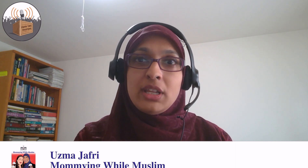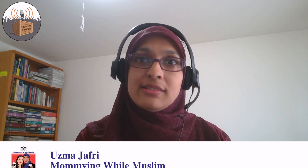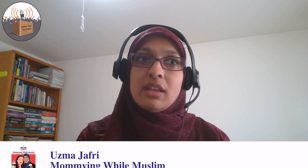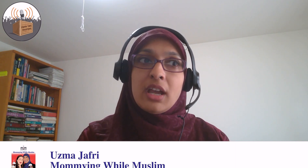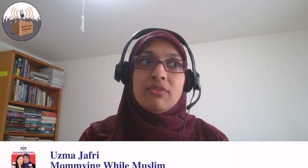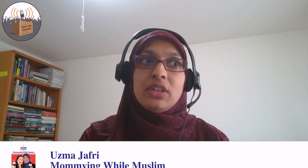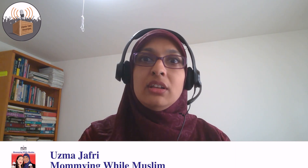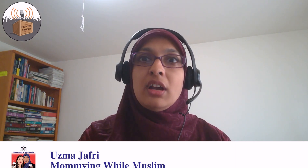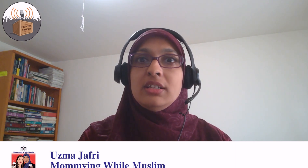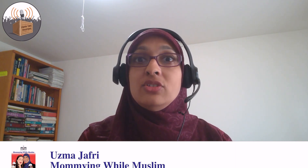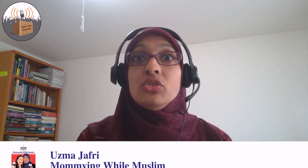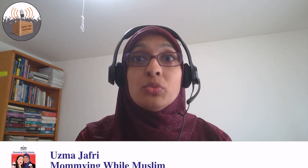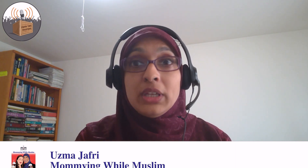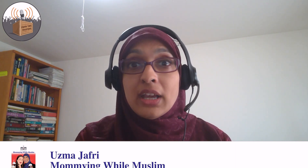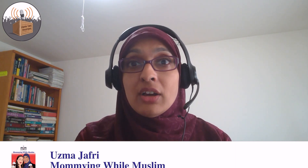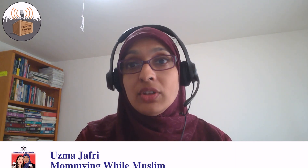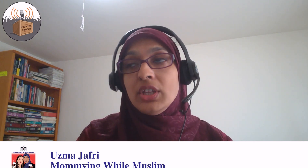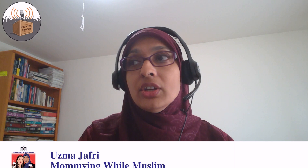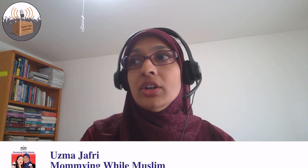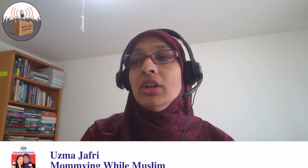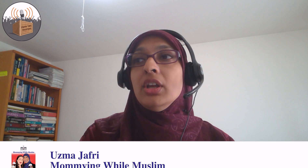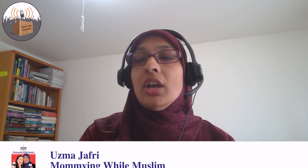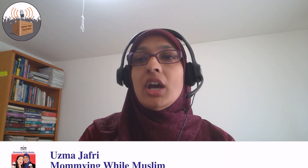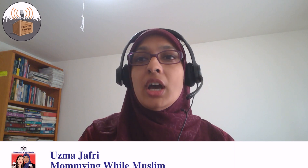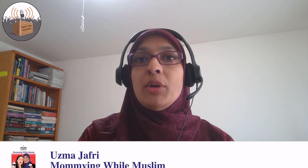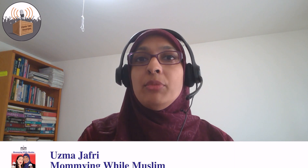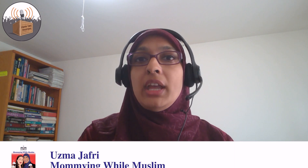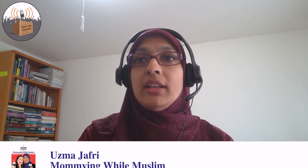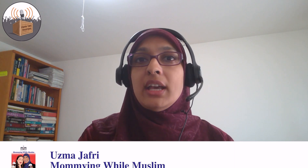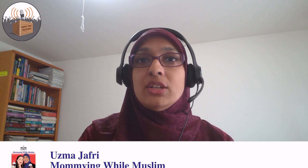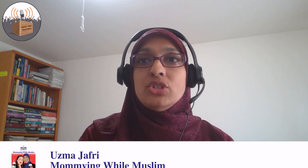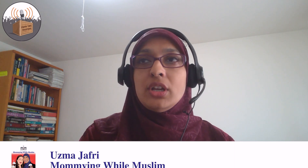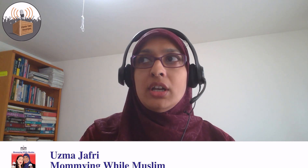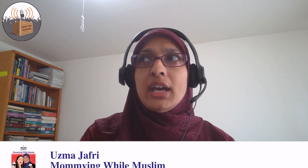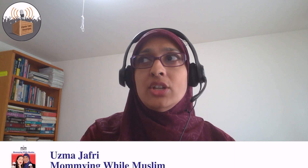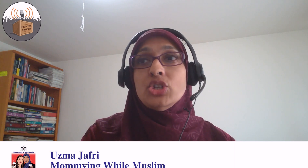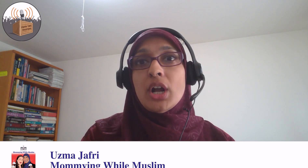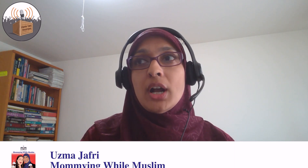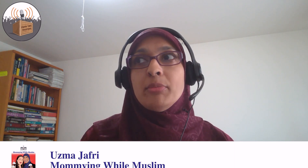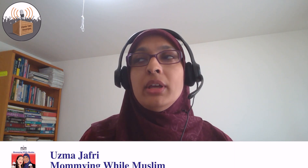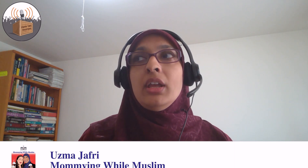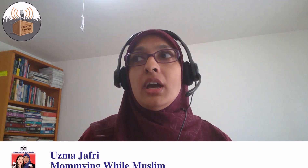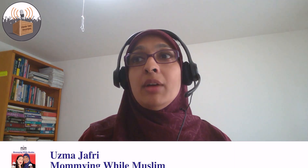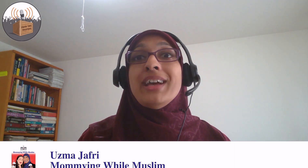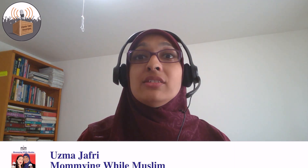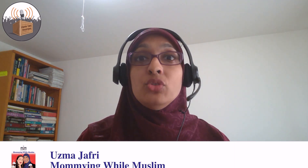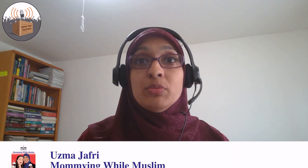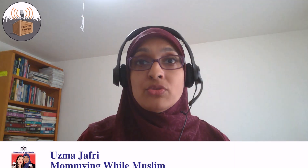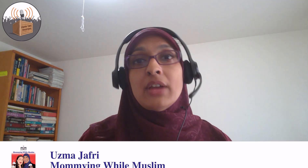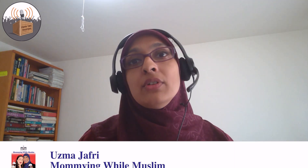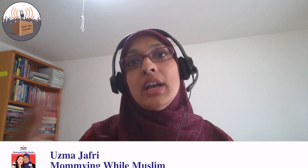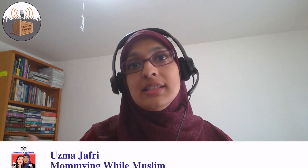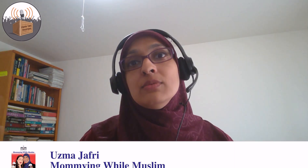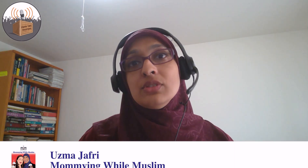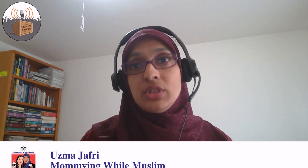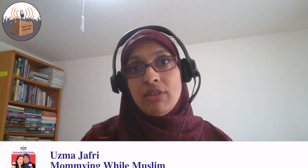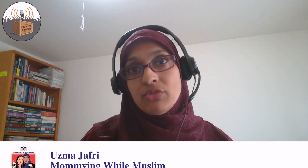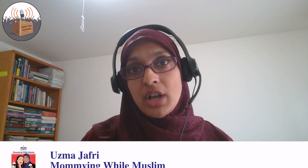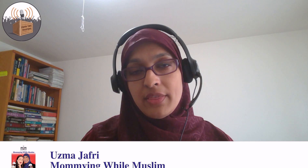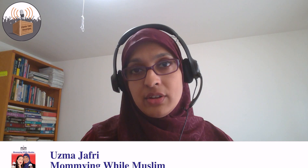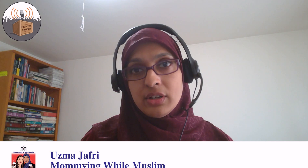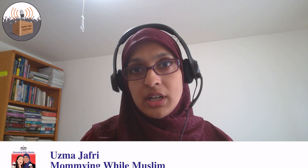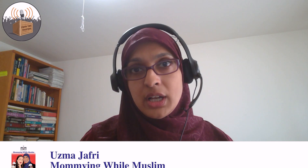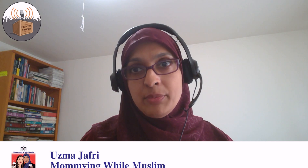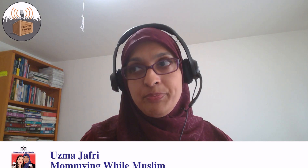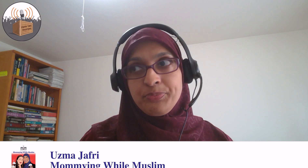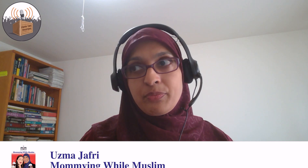was just starting his life. He'd gotten a degree out here and had a job as an Uber driver as he was looking